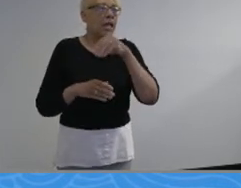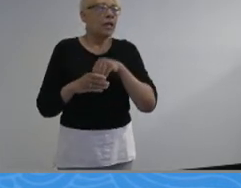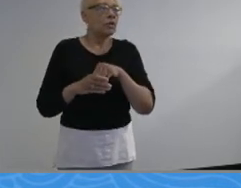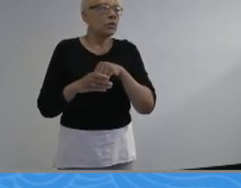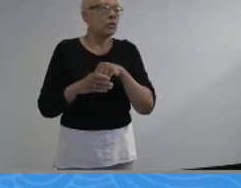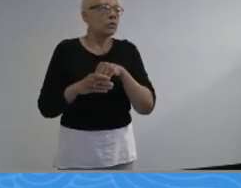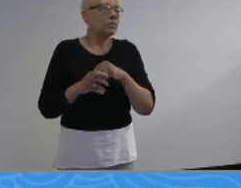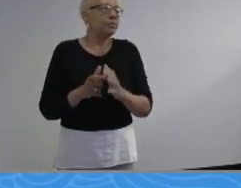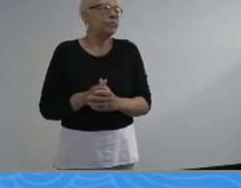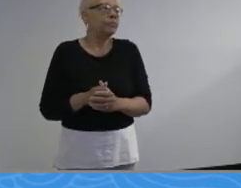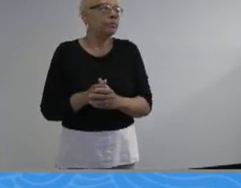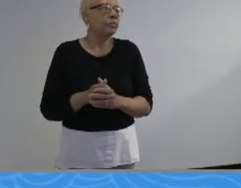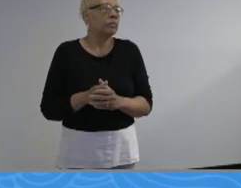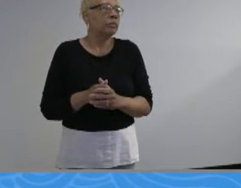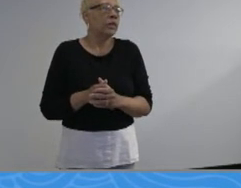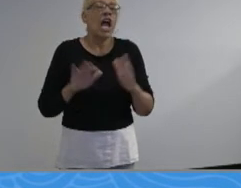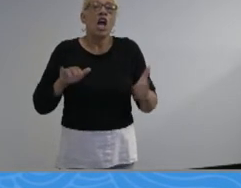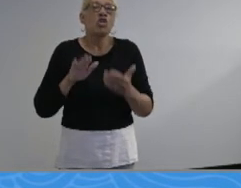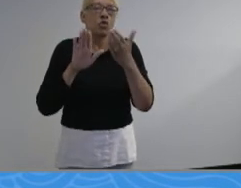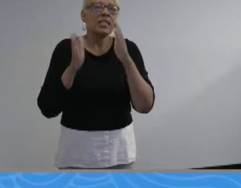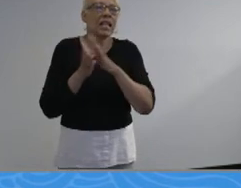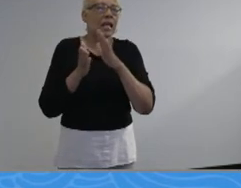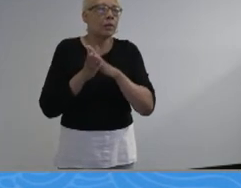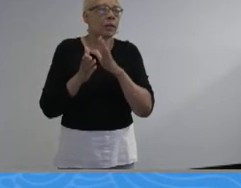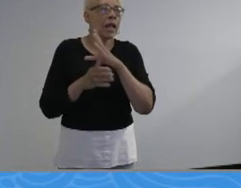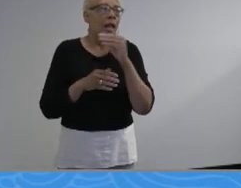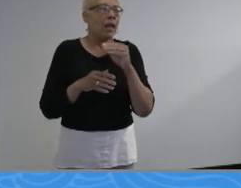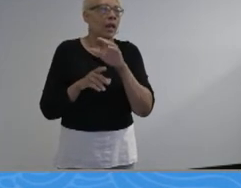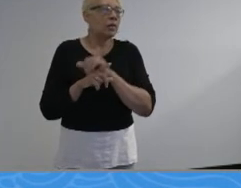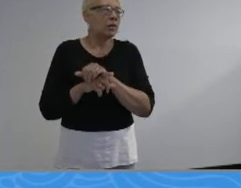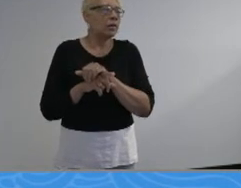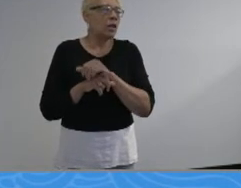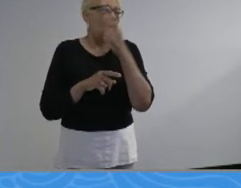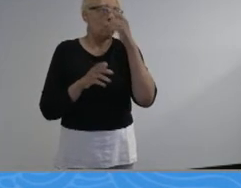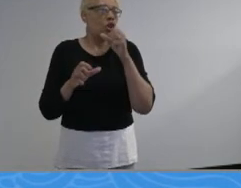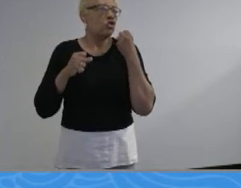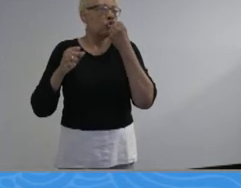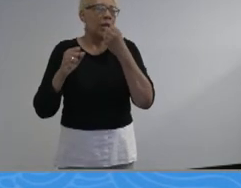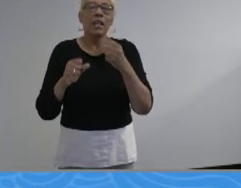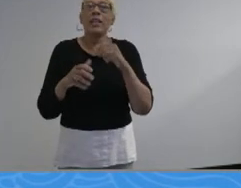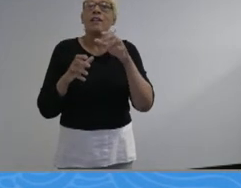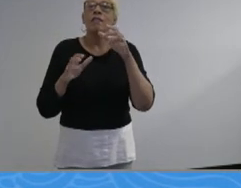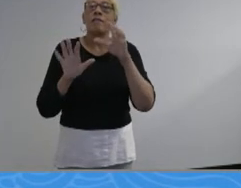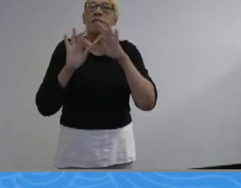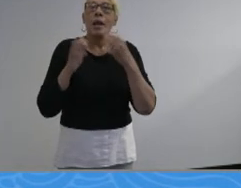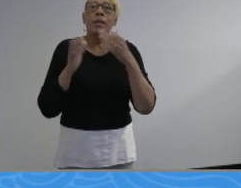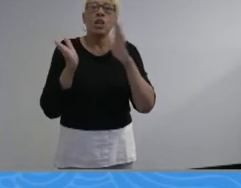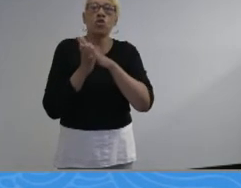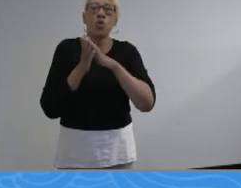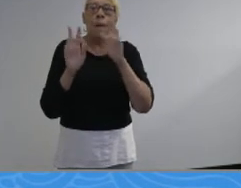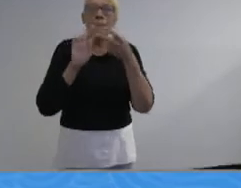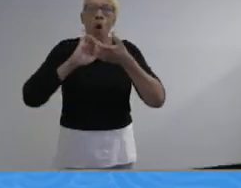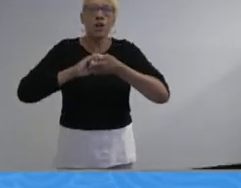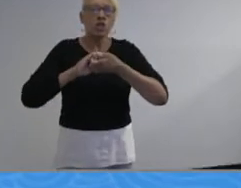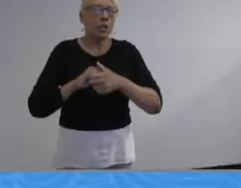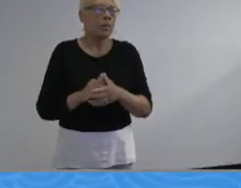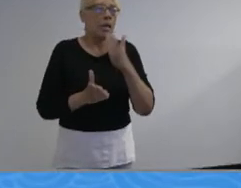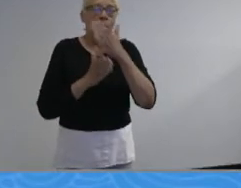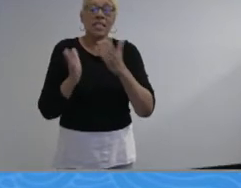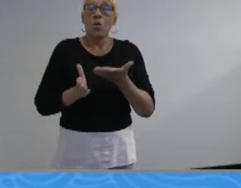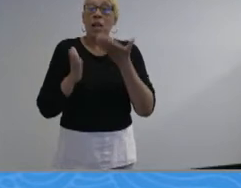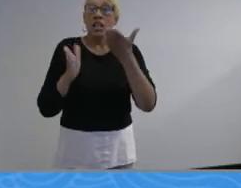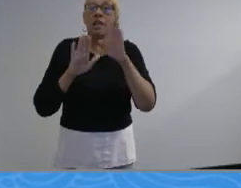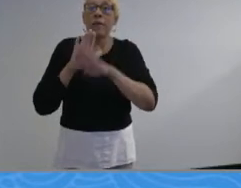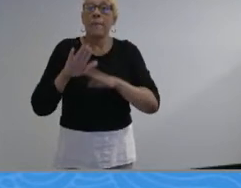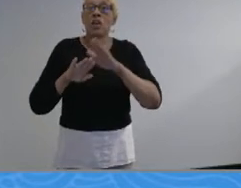both the academic and social emotional needs for English learners and strengthening family school partnerships. Some of our recommendations are based